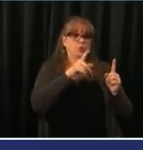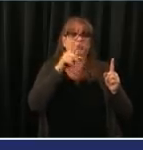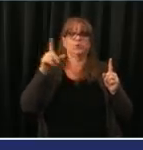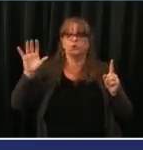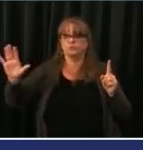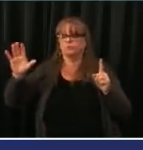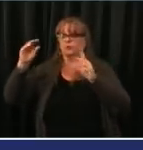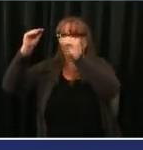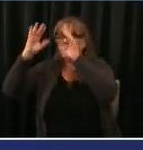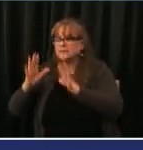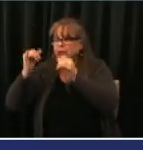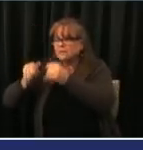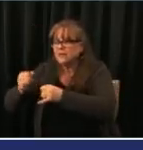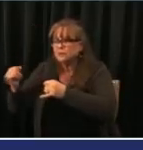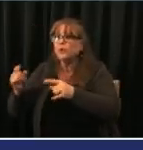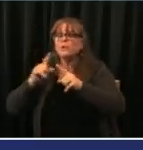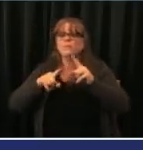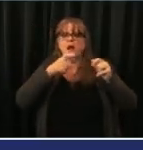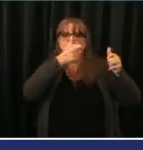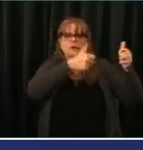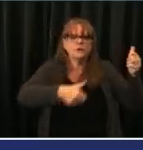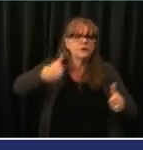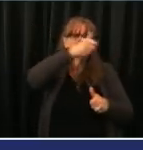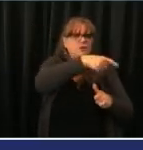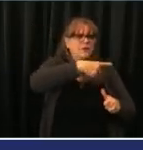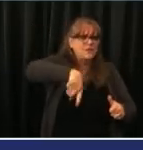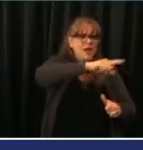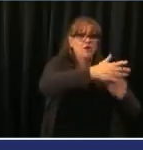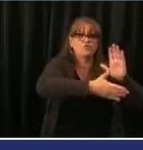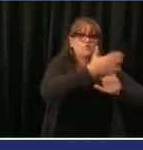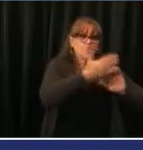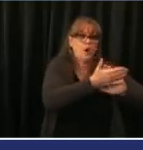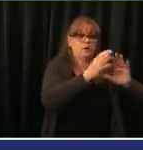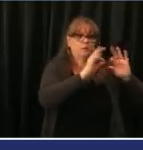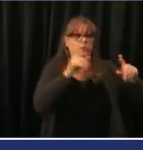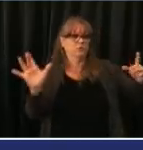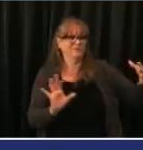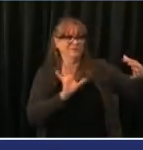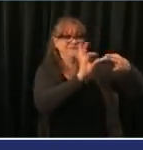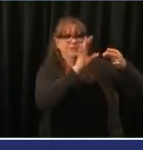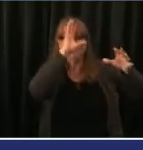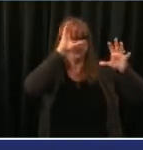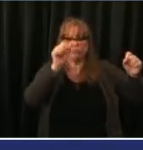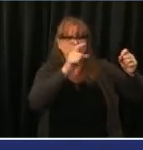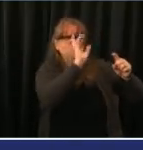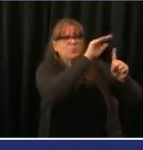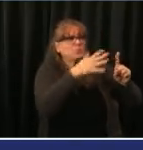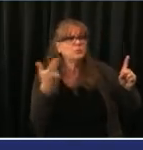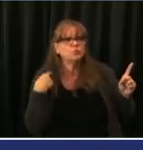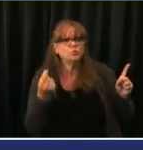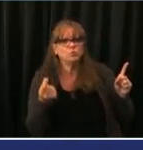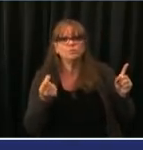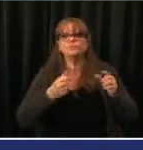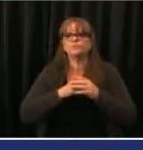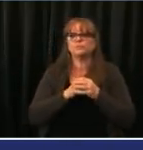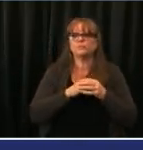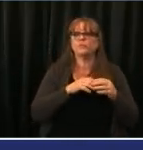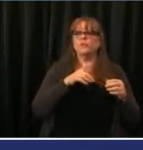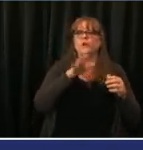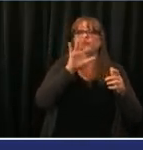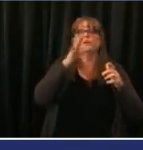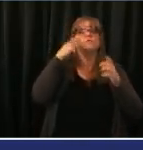slide. So many of our largest school districts are already undertaking that work. We know that Denver Public Schools has